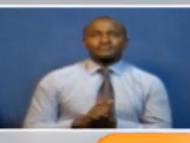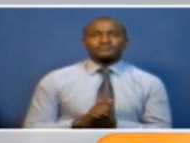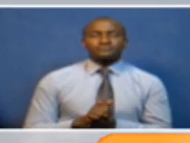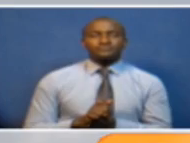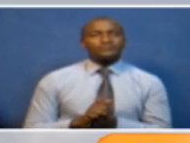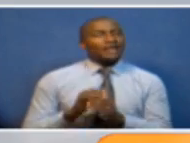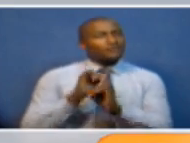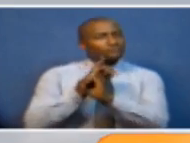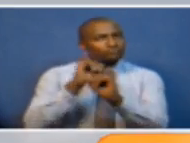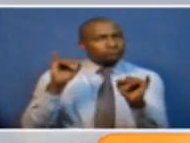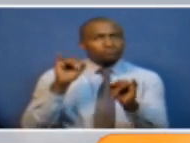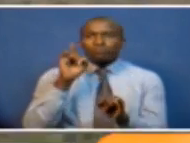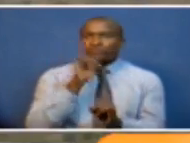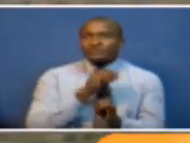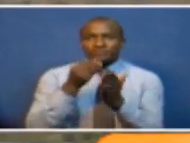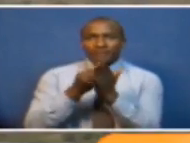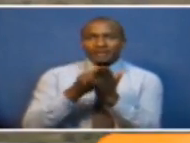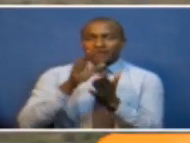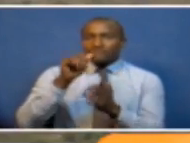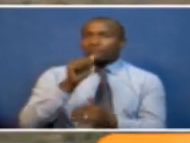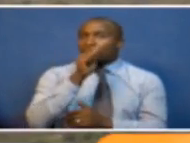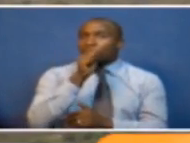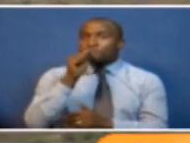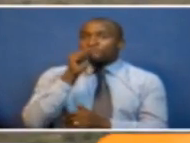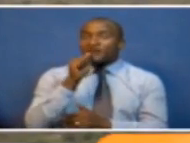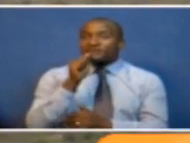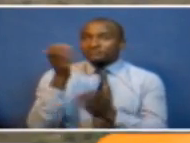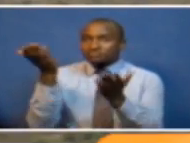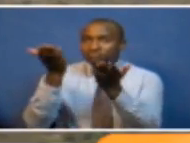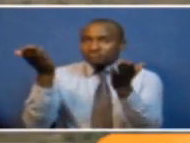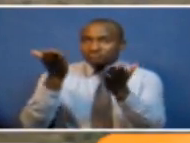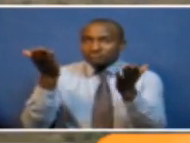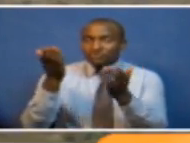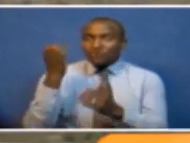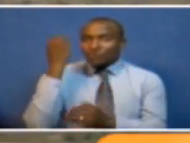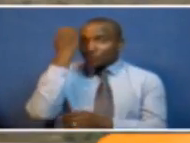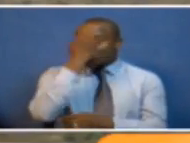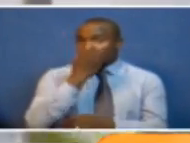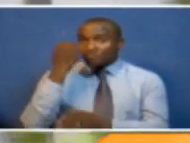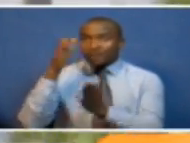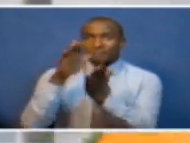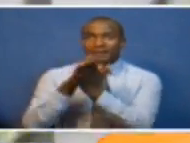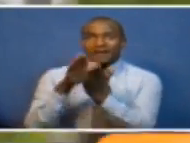Complete with money from private individuals and European banks.